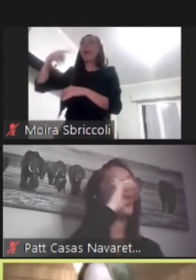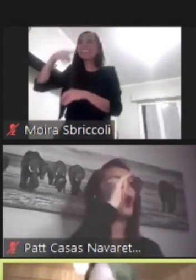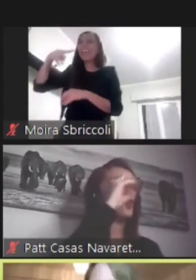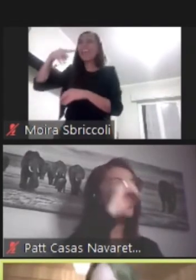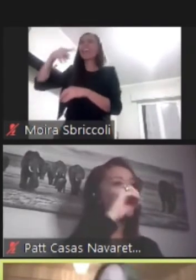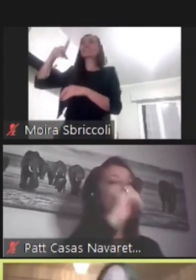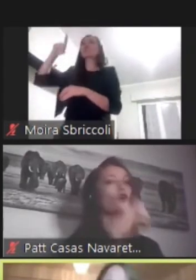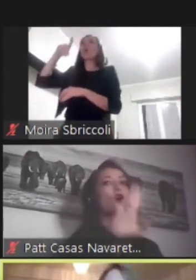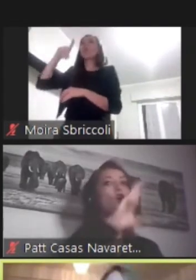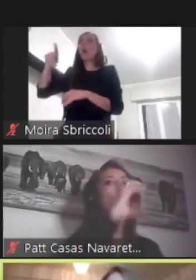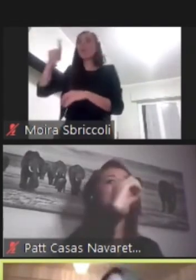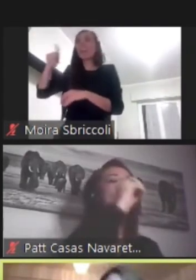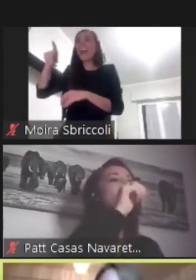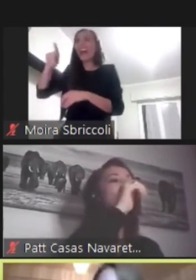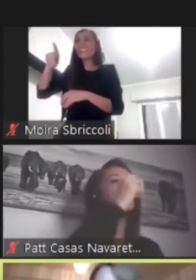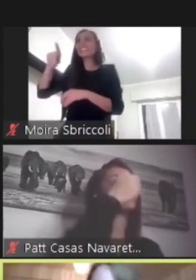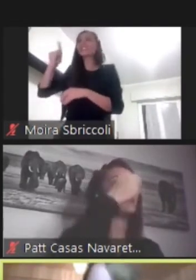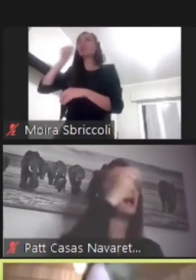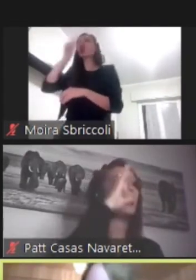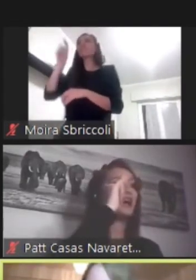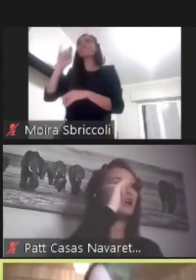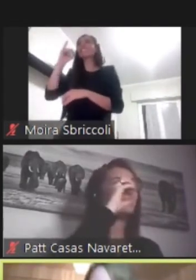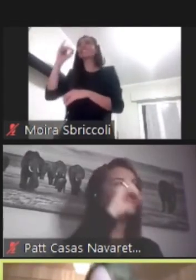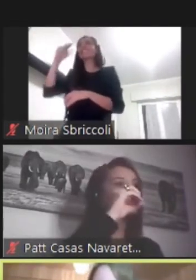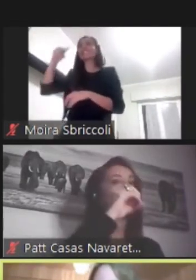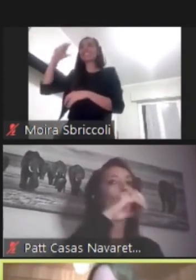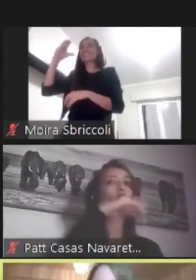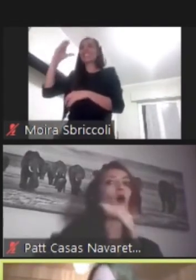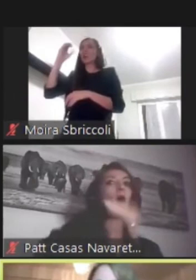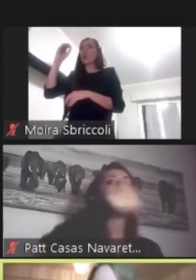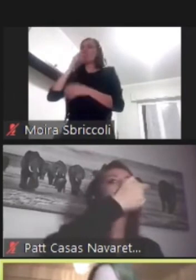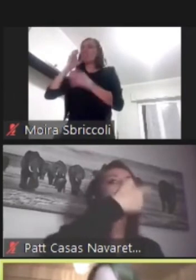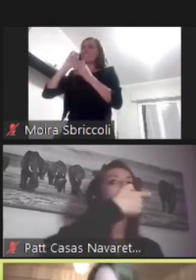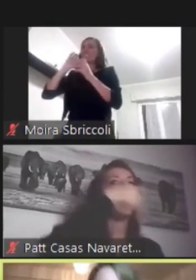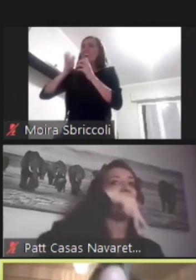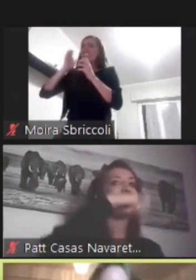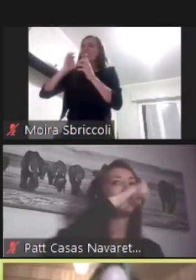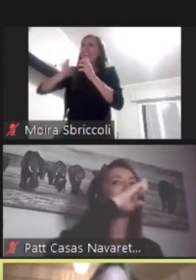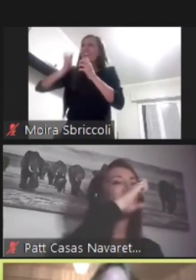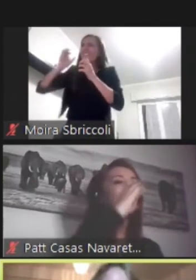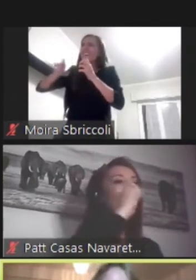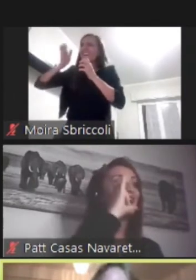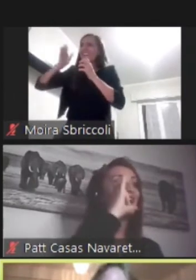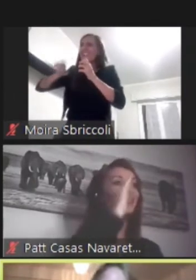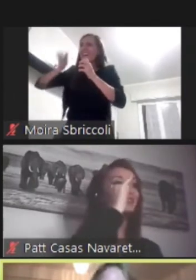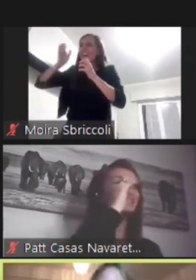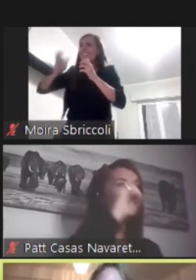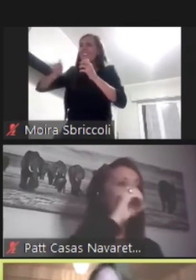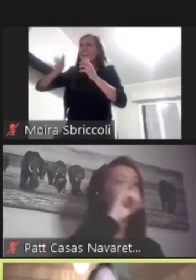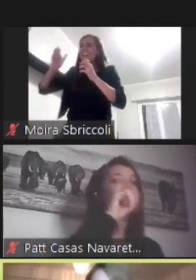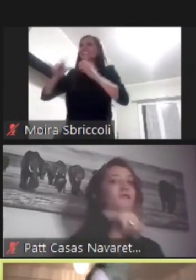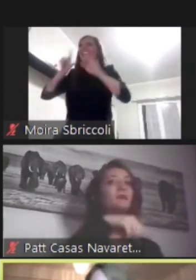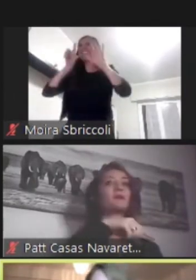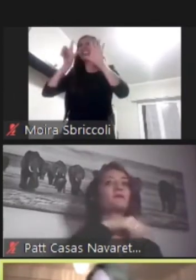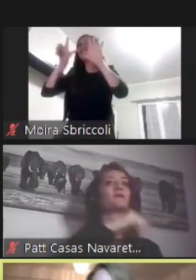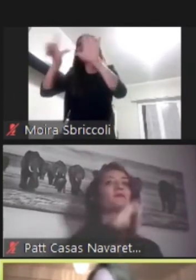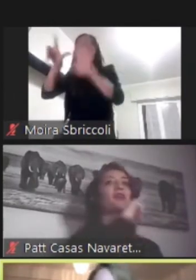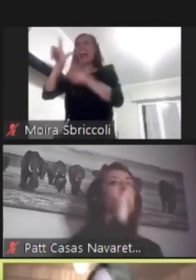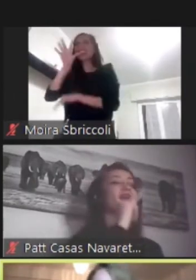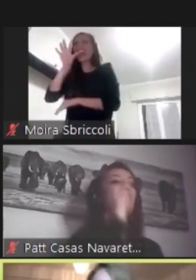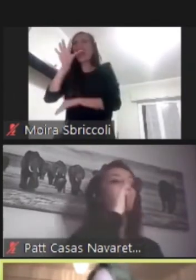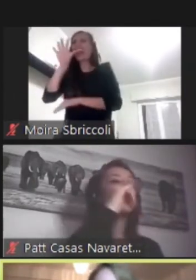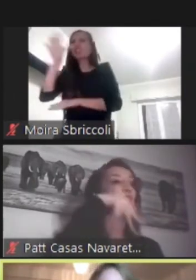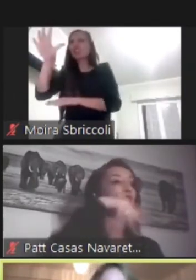goodness, 75 different components. So aloe vera